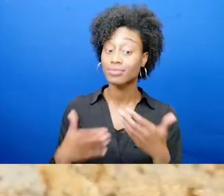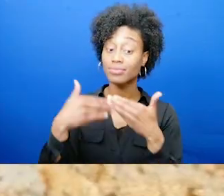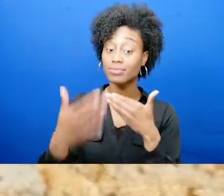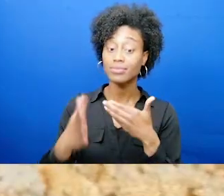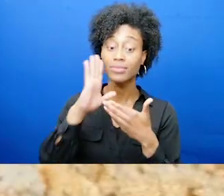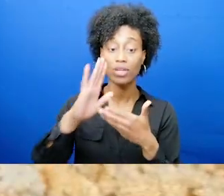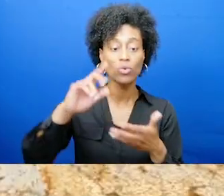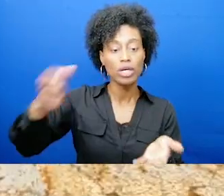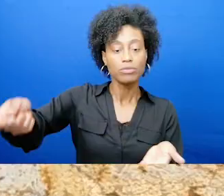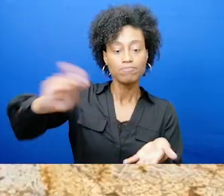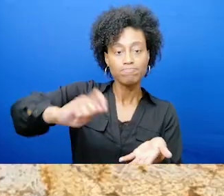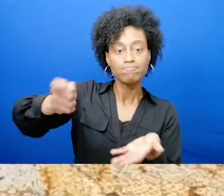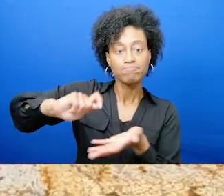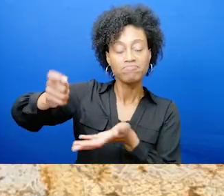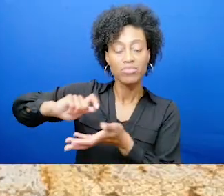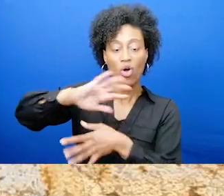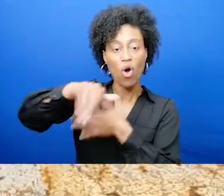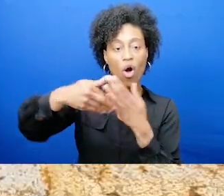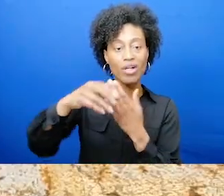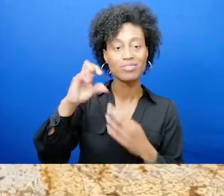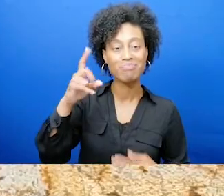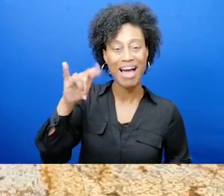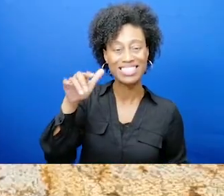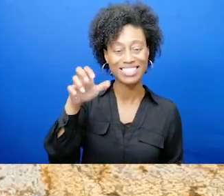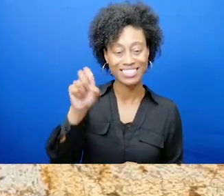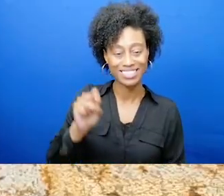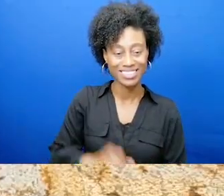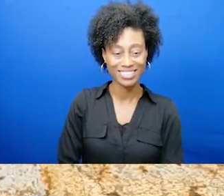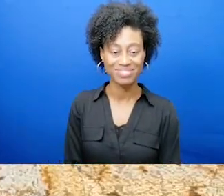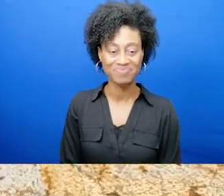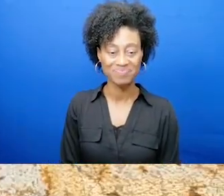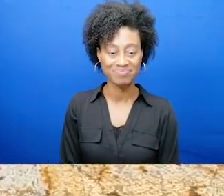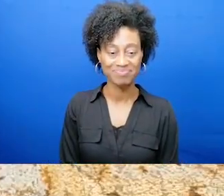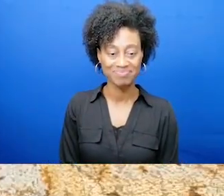Next, I'm going to stir in all of the spices.